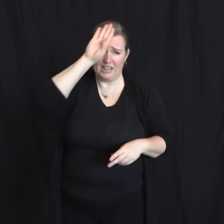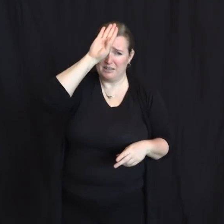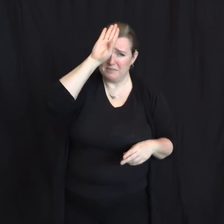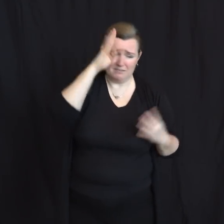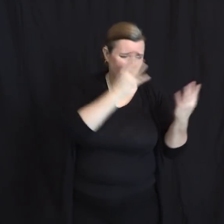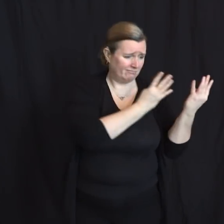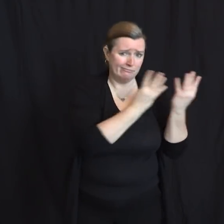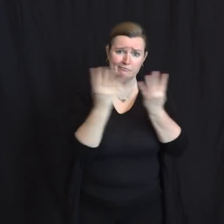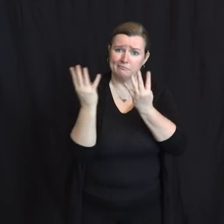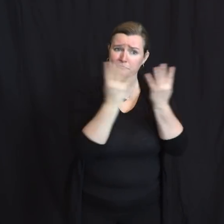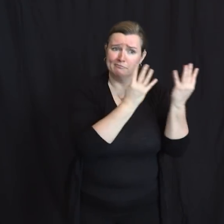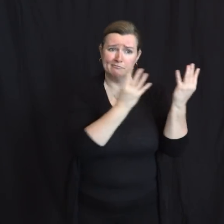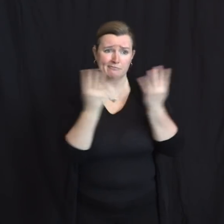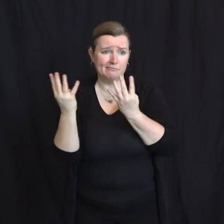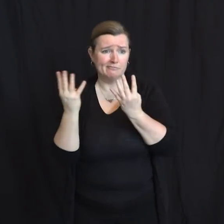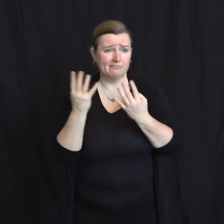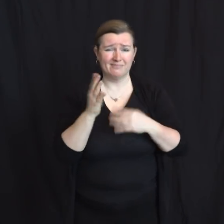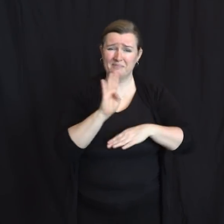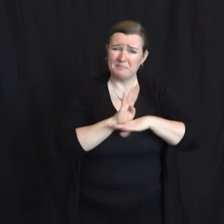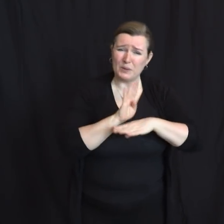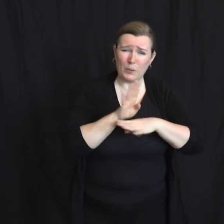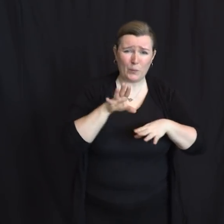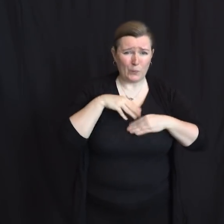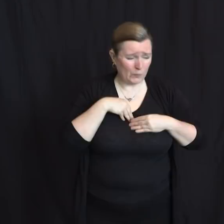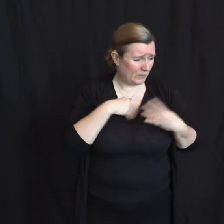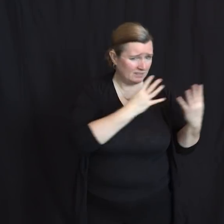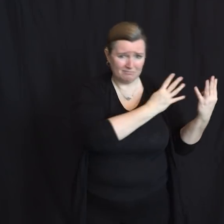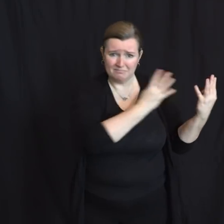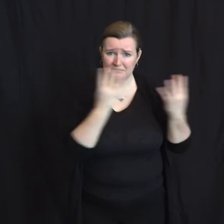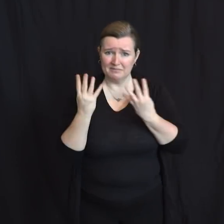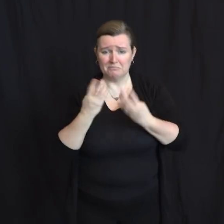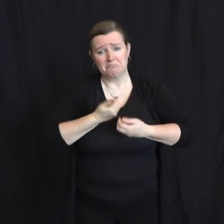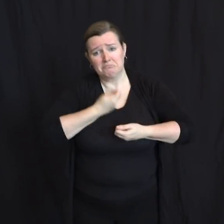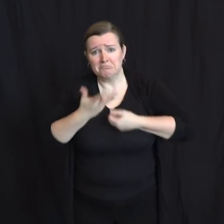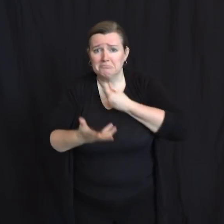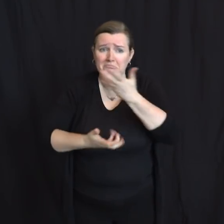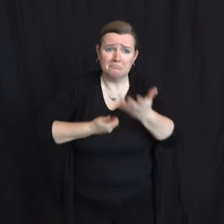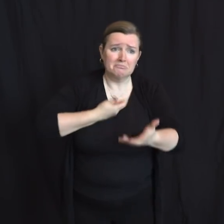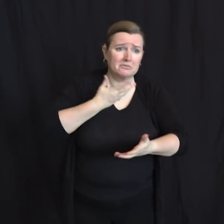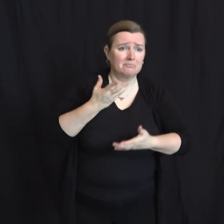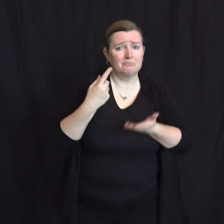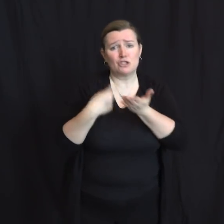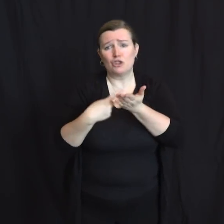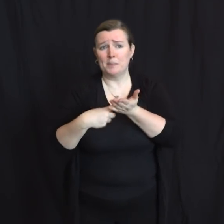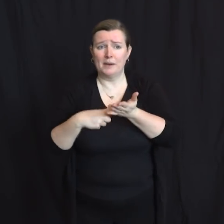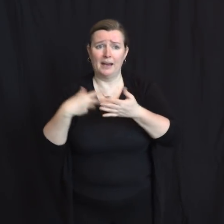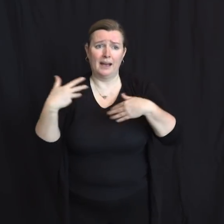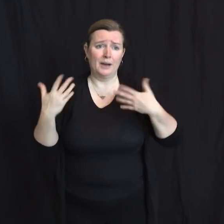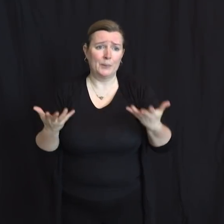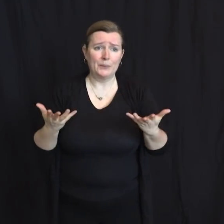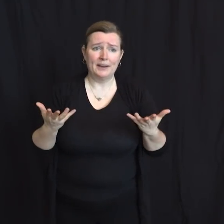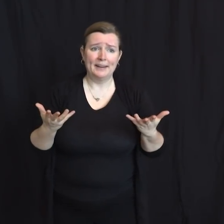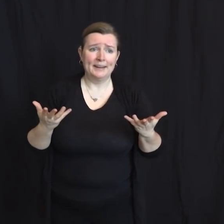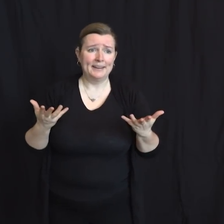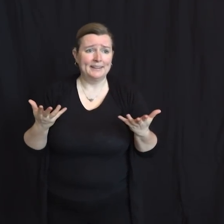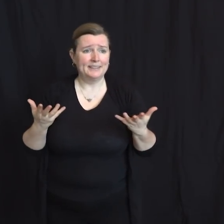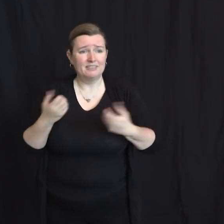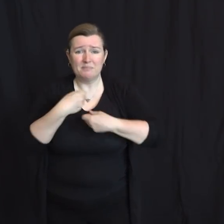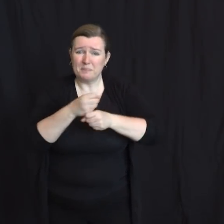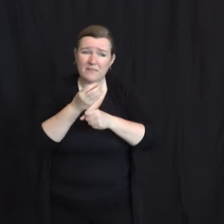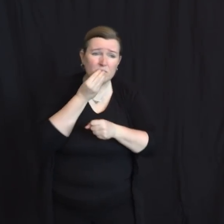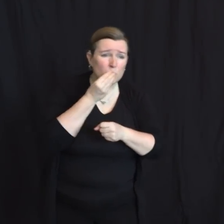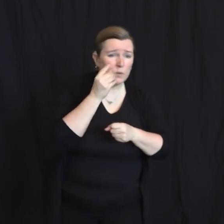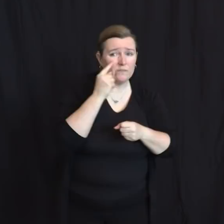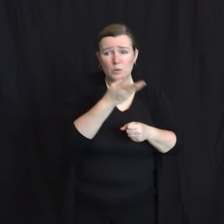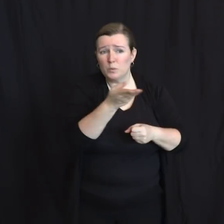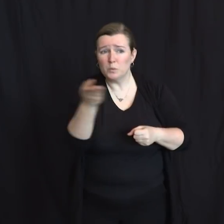the small businesses, the small businessman early in that program talking about just making meals for people who didn't